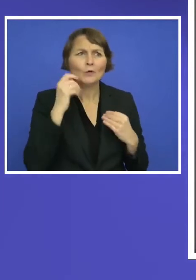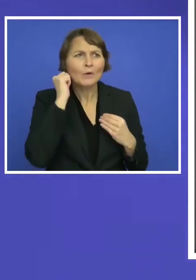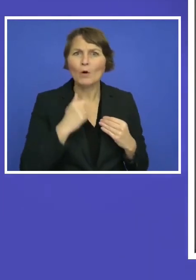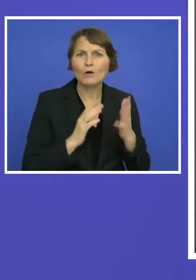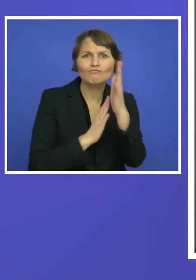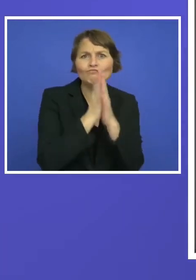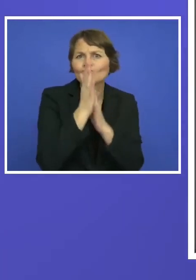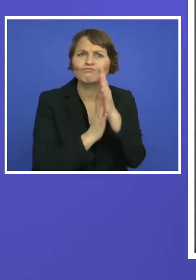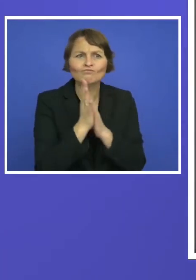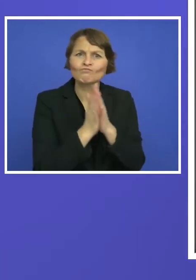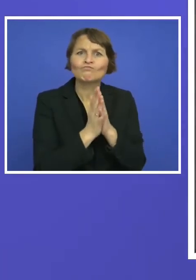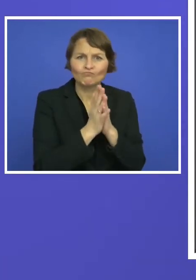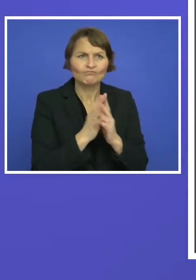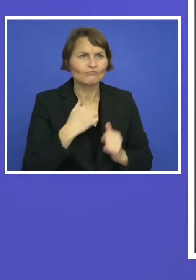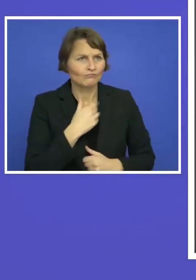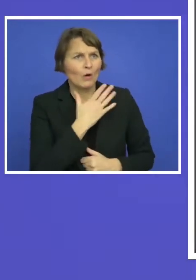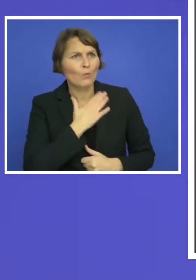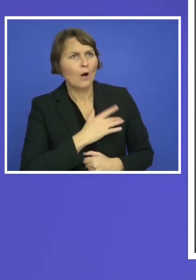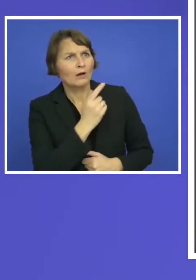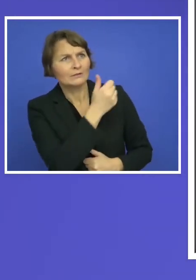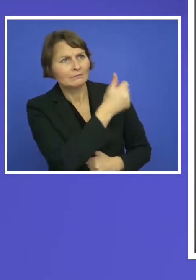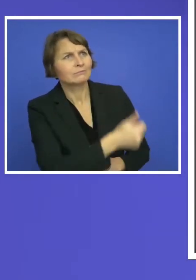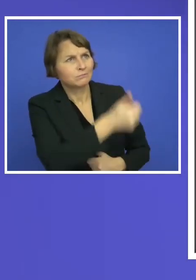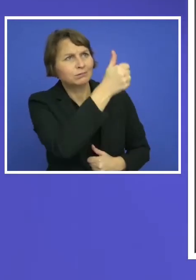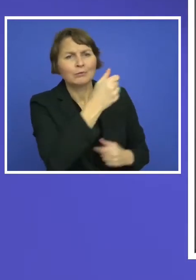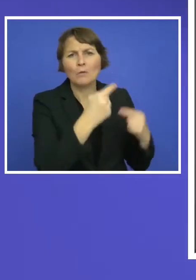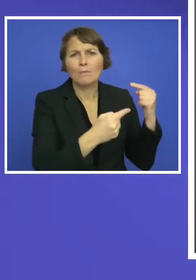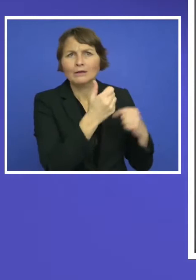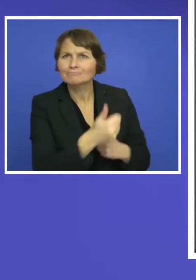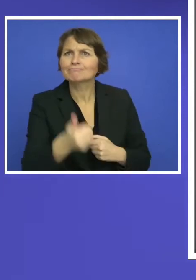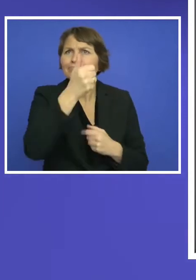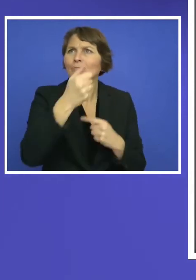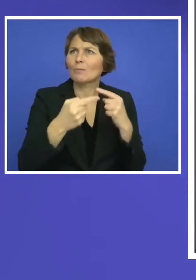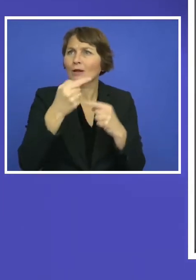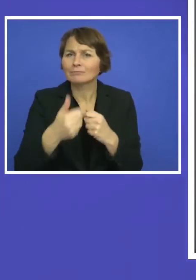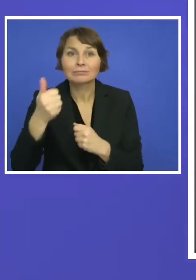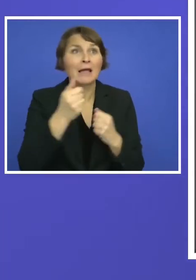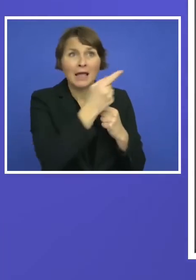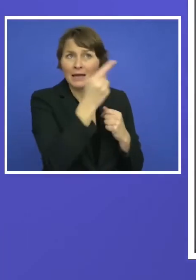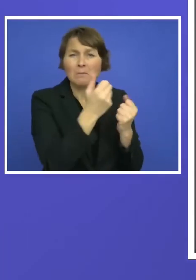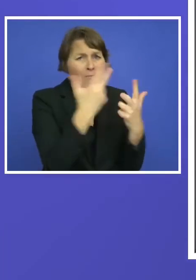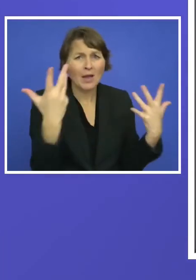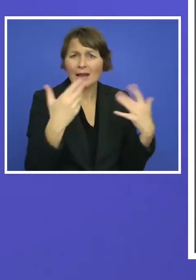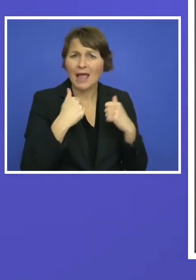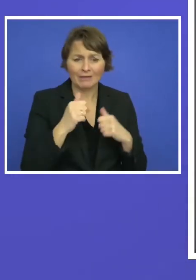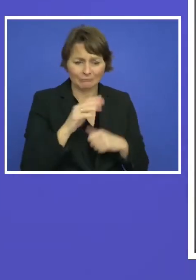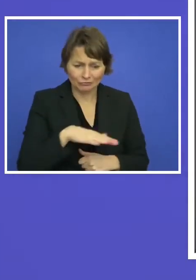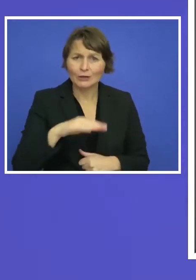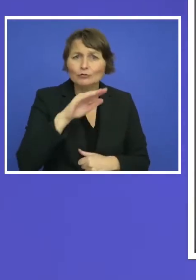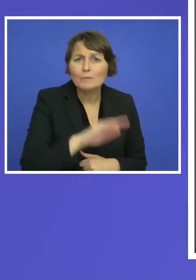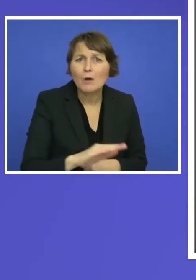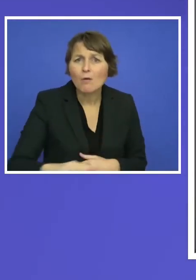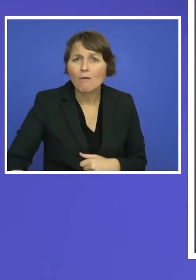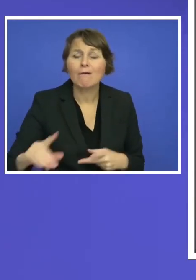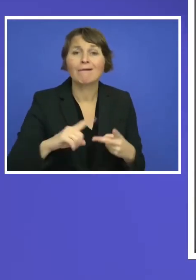in high positions, and many of them have small children, and also their men at the work.